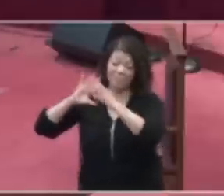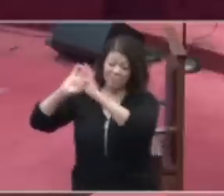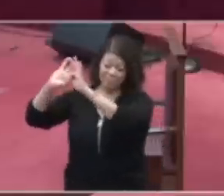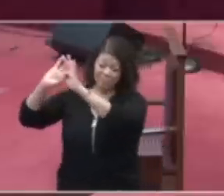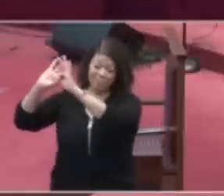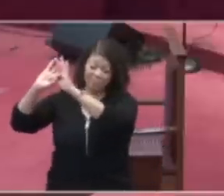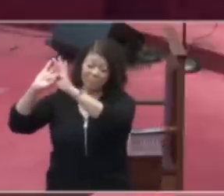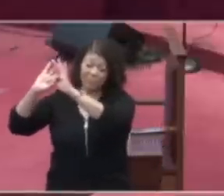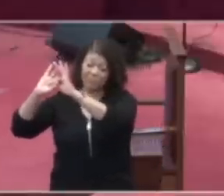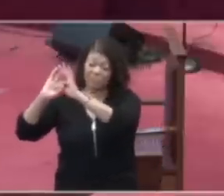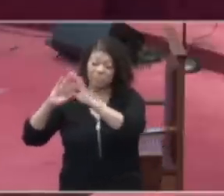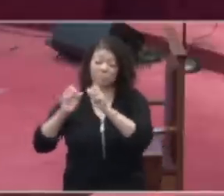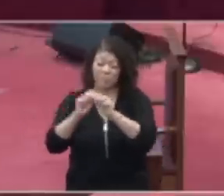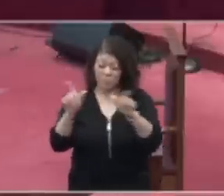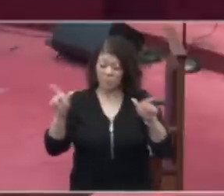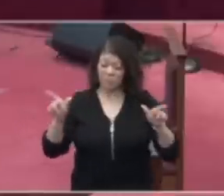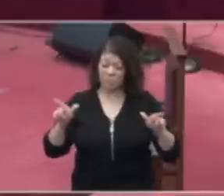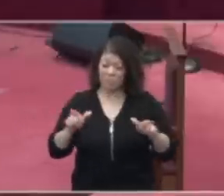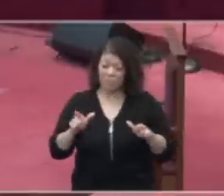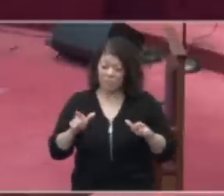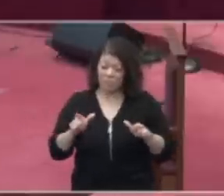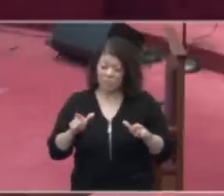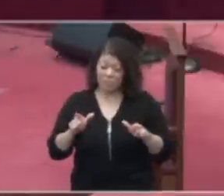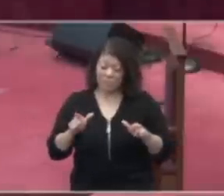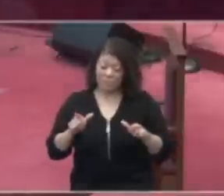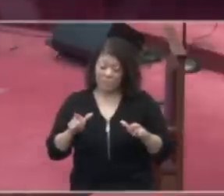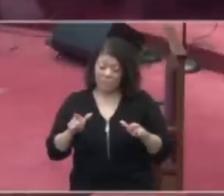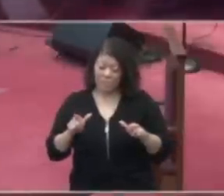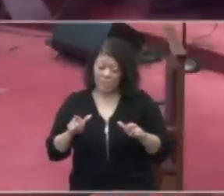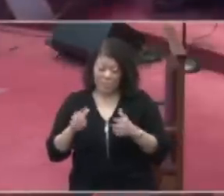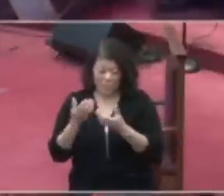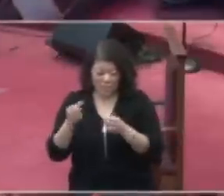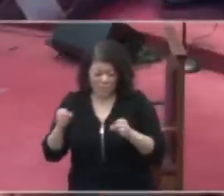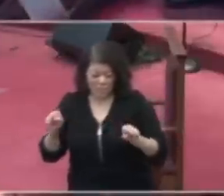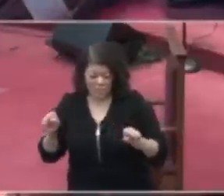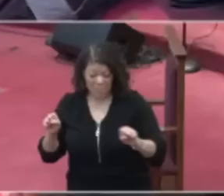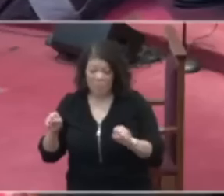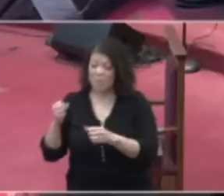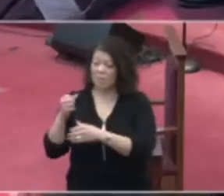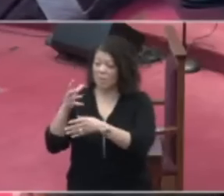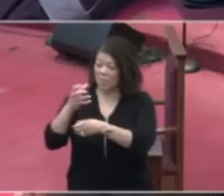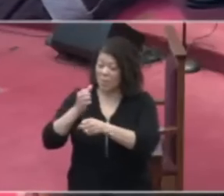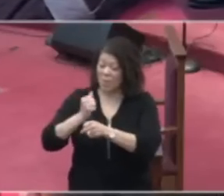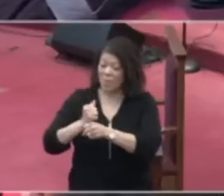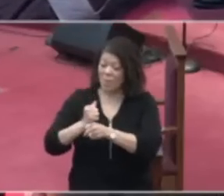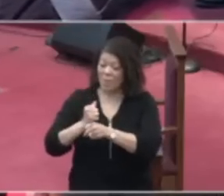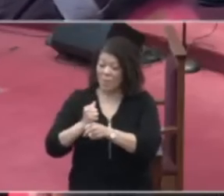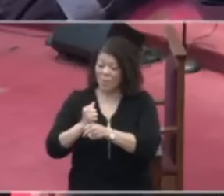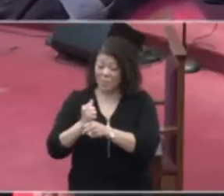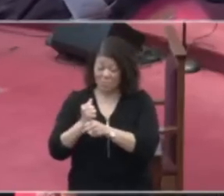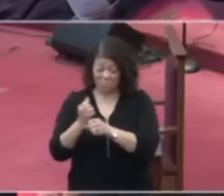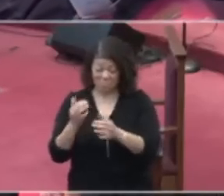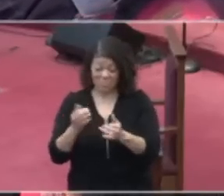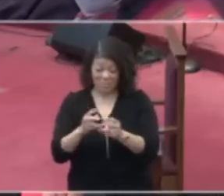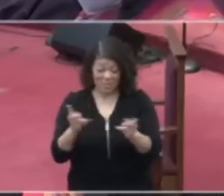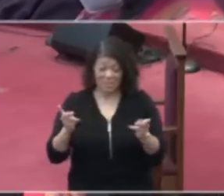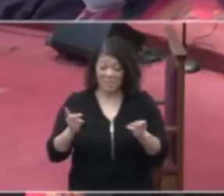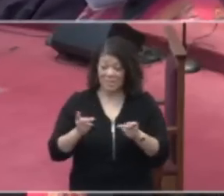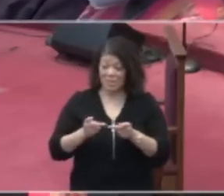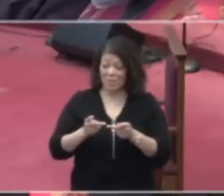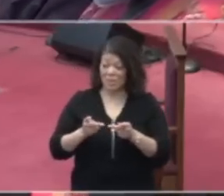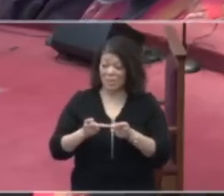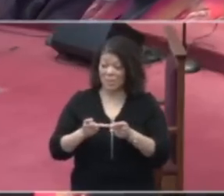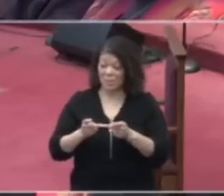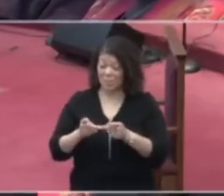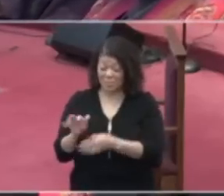cannot literally lay ourselves upon the altar, we ask that you receive this sanctuary as a total